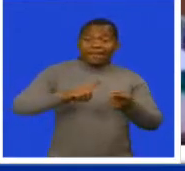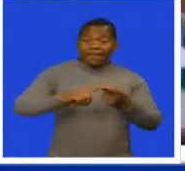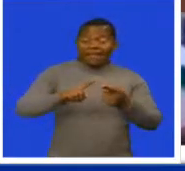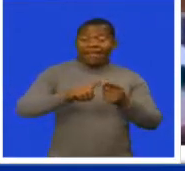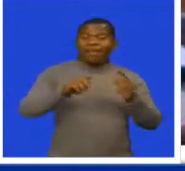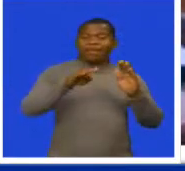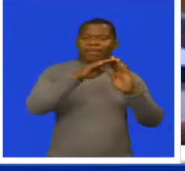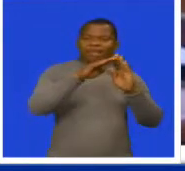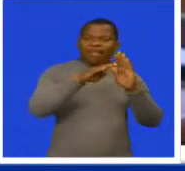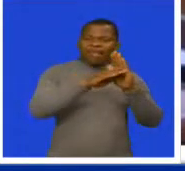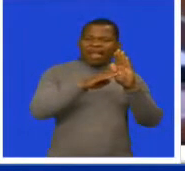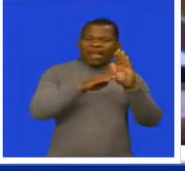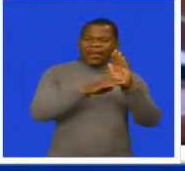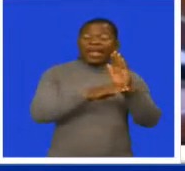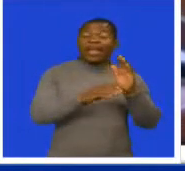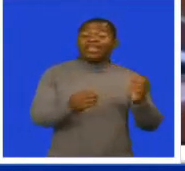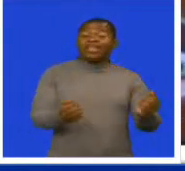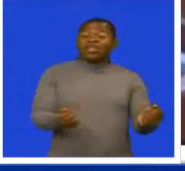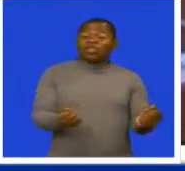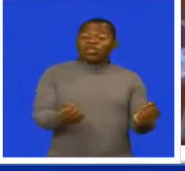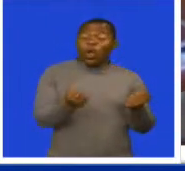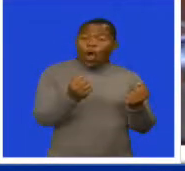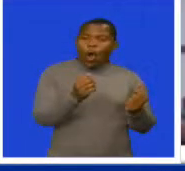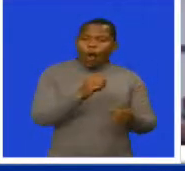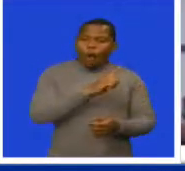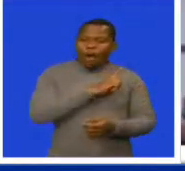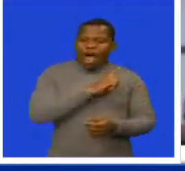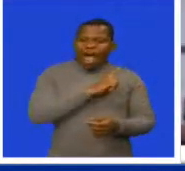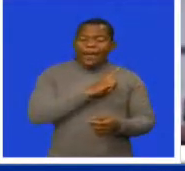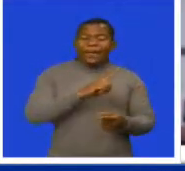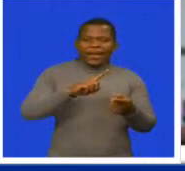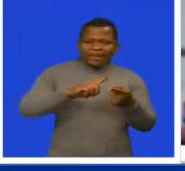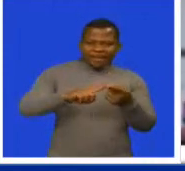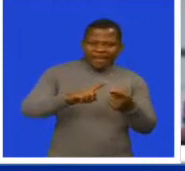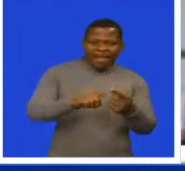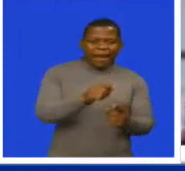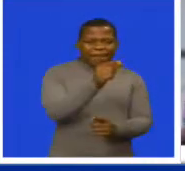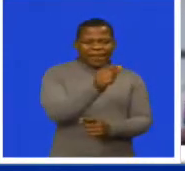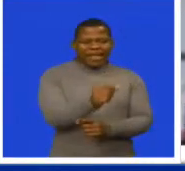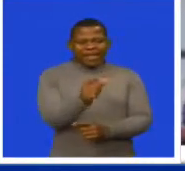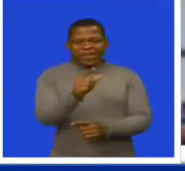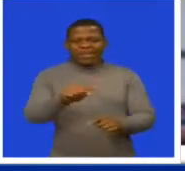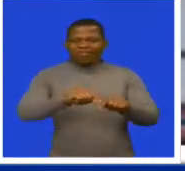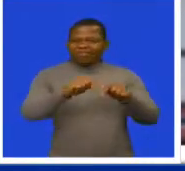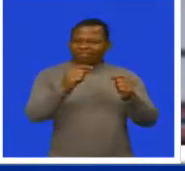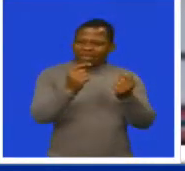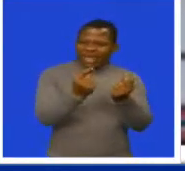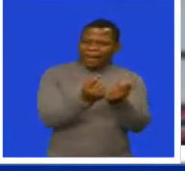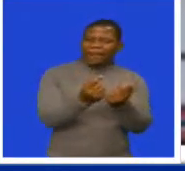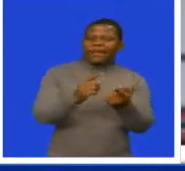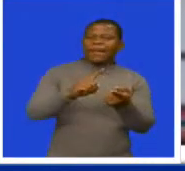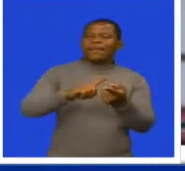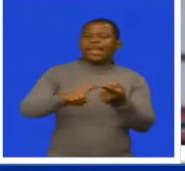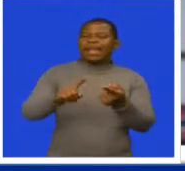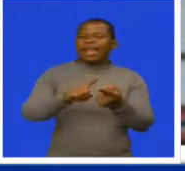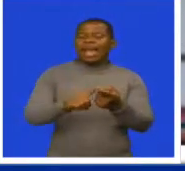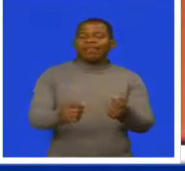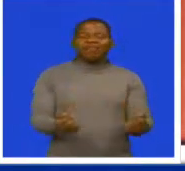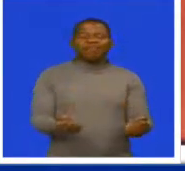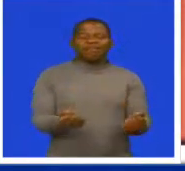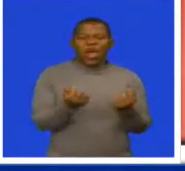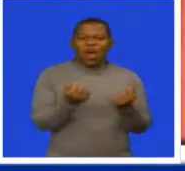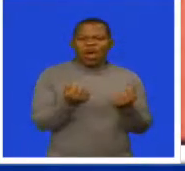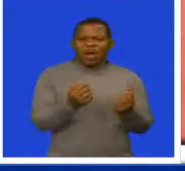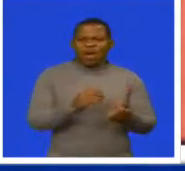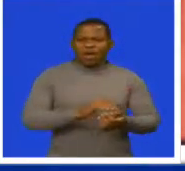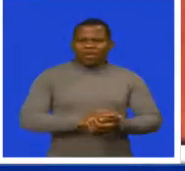ukuthi siphele kule mpelasonto. Mengamelwe enhlangano yemidlalo wephool muntu Dlamini uthi amacembu akhombe ukudimisela sibili.